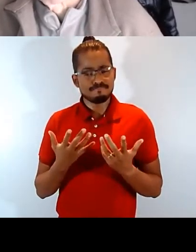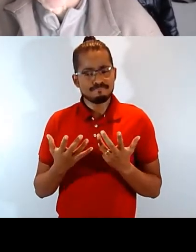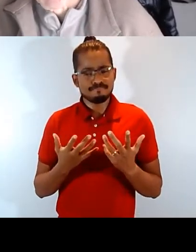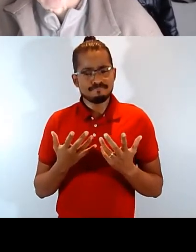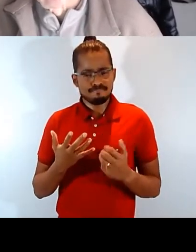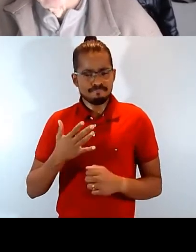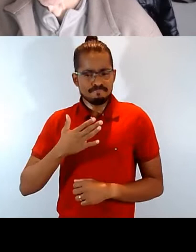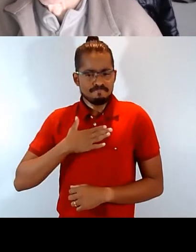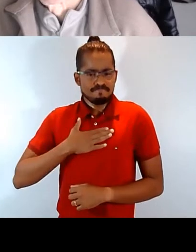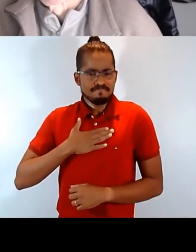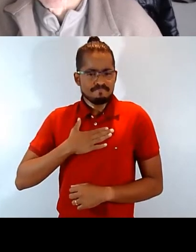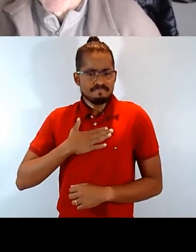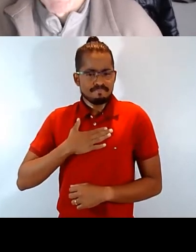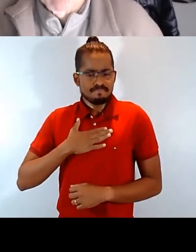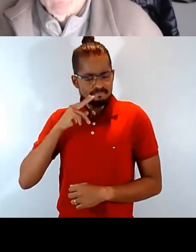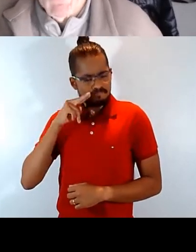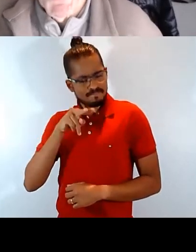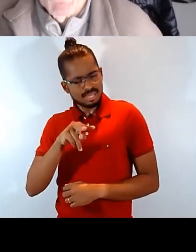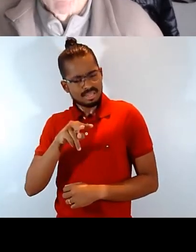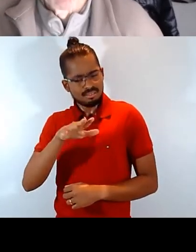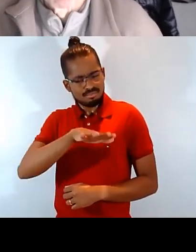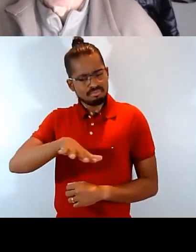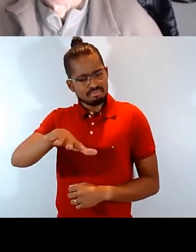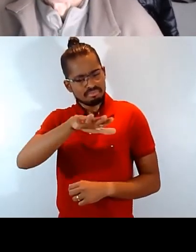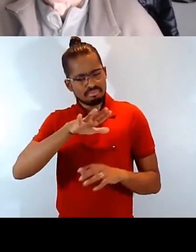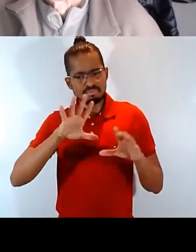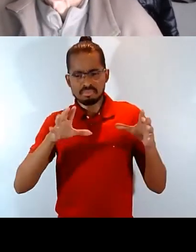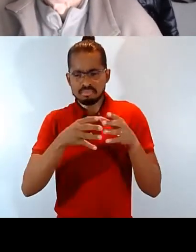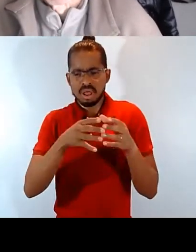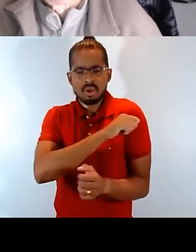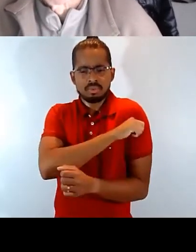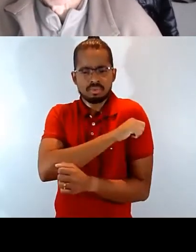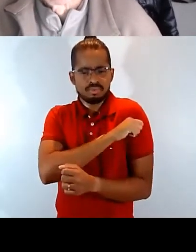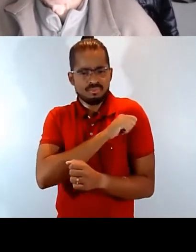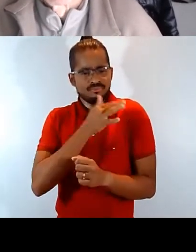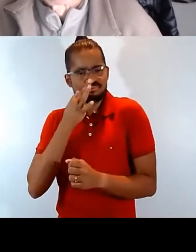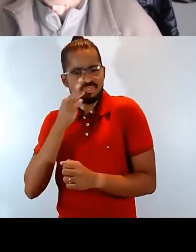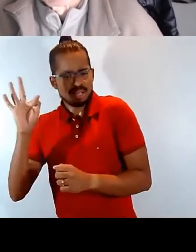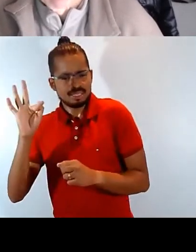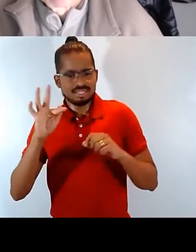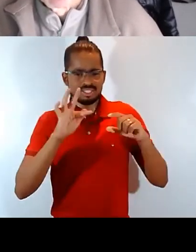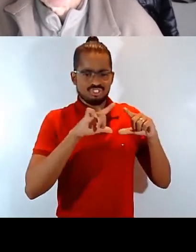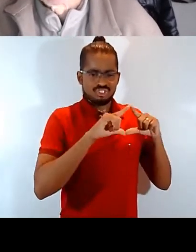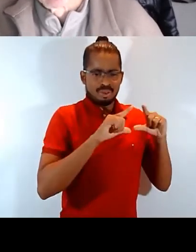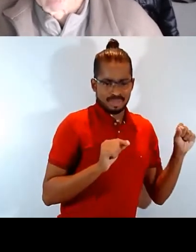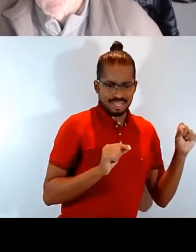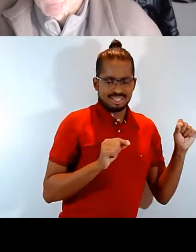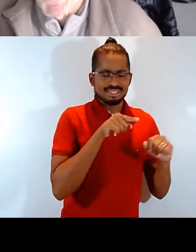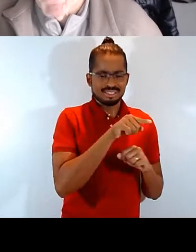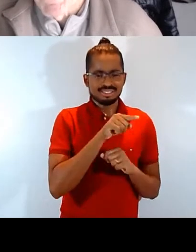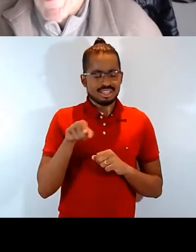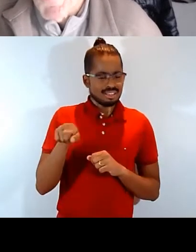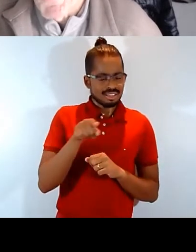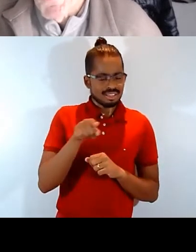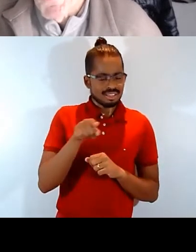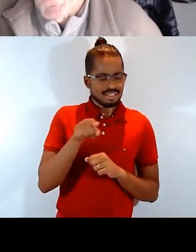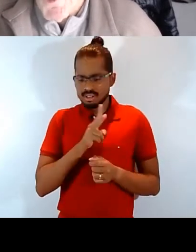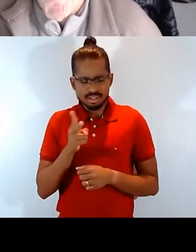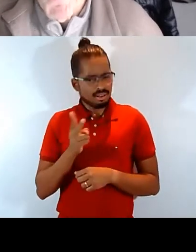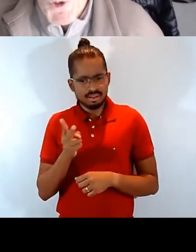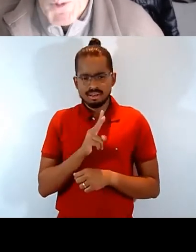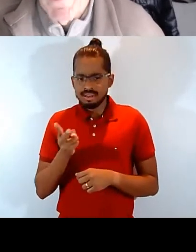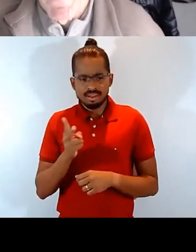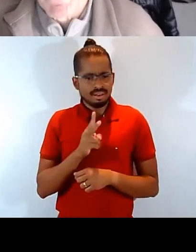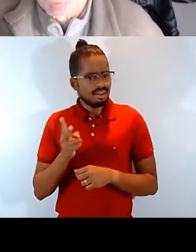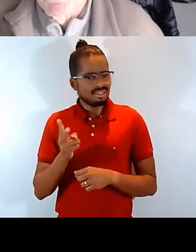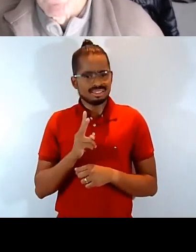my French students and Japanese students, by the way, who were working between Japanese and French encountered